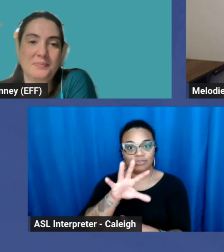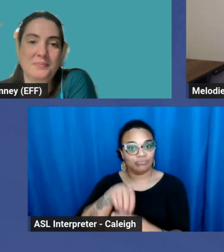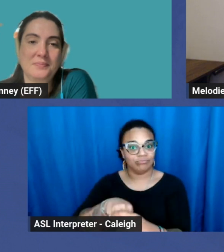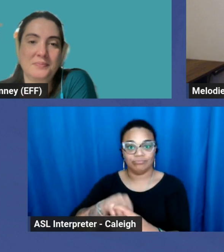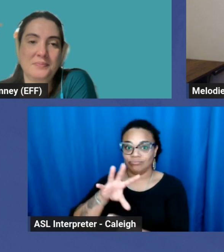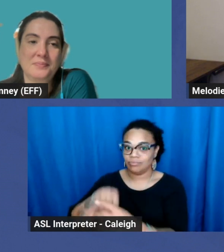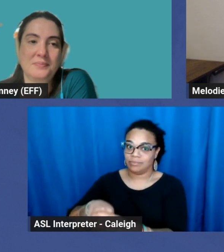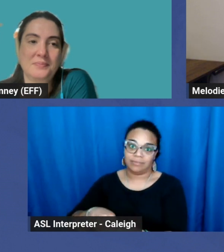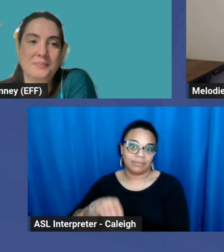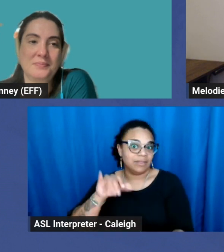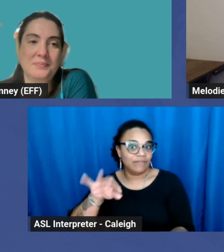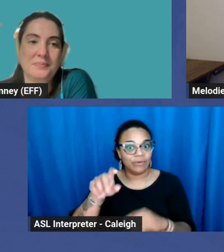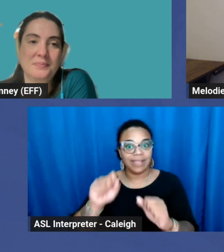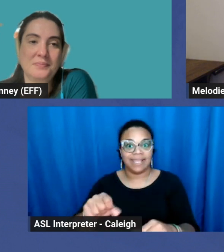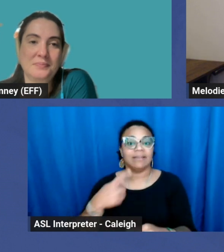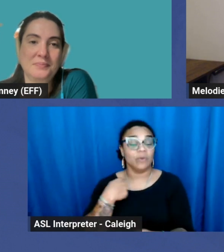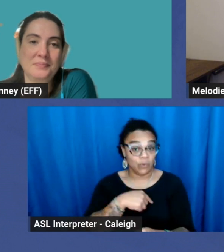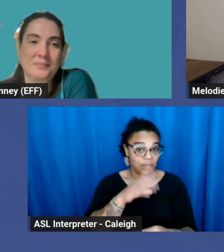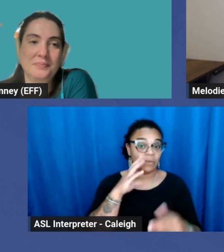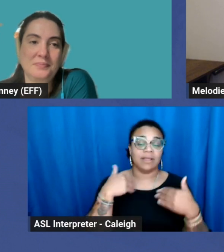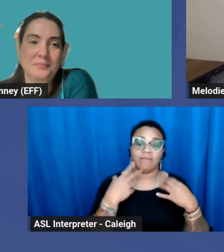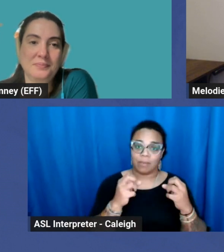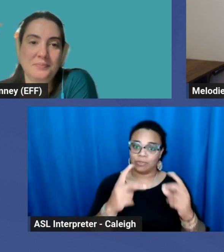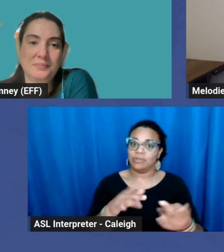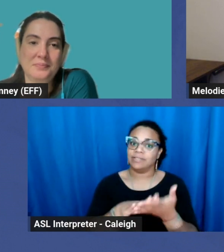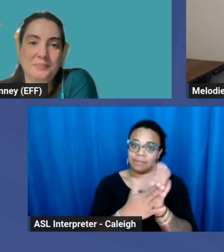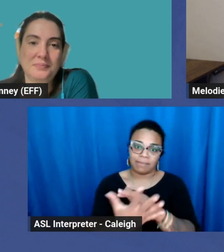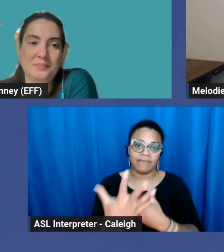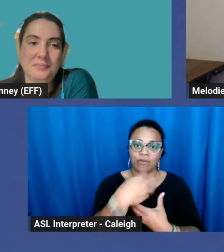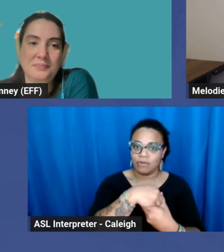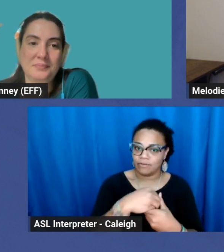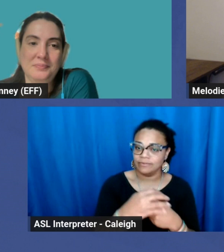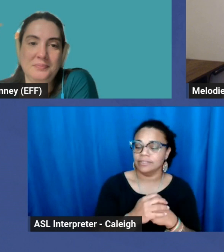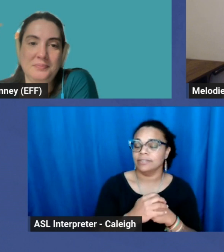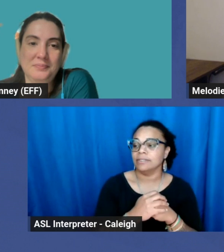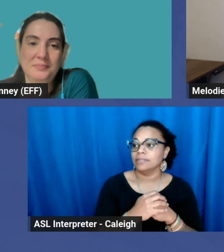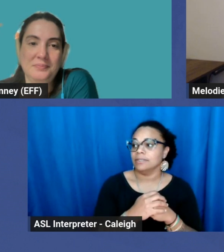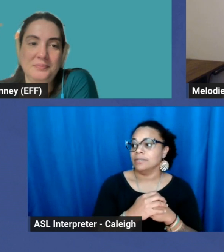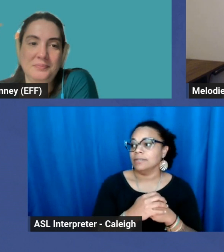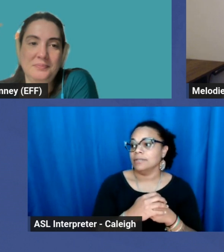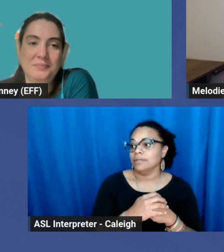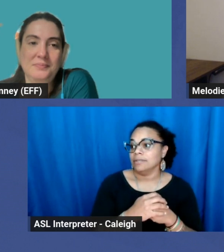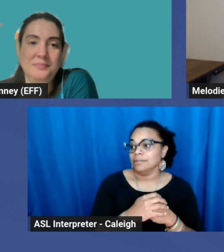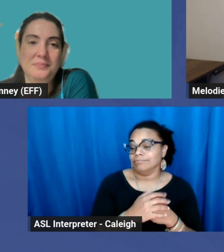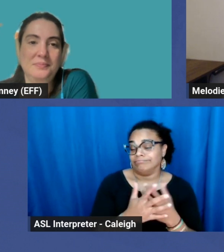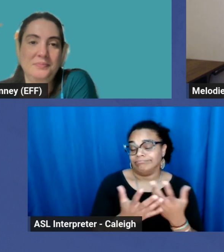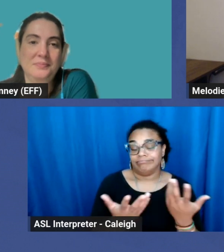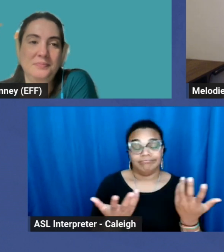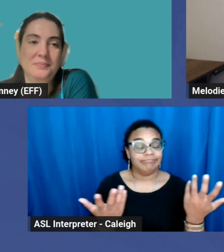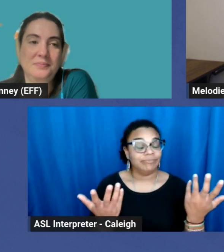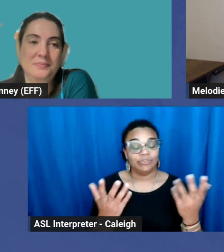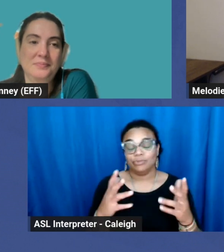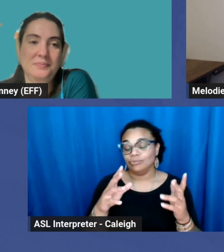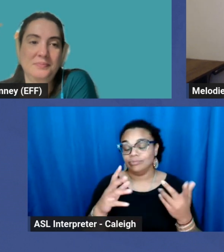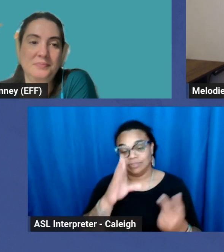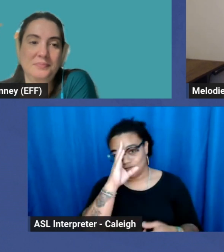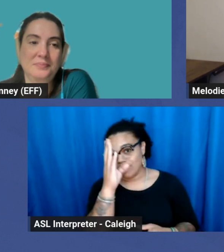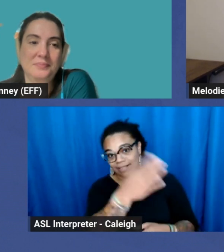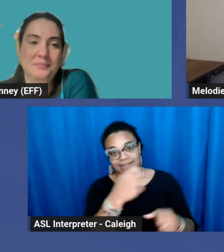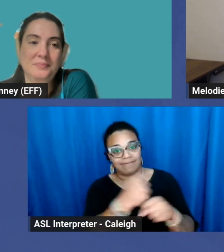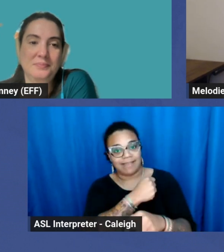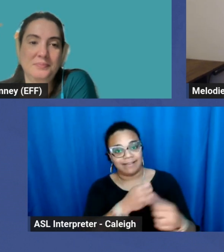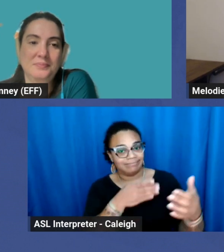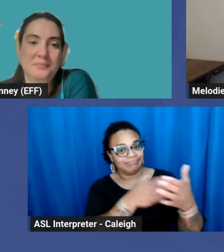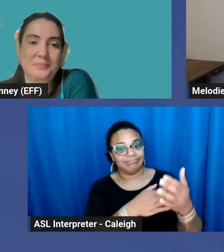have opportunities to get involved and to be able to directly fight some of the censorship